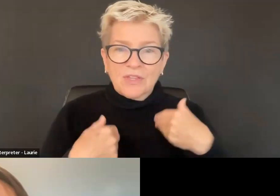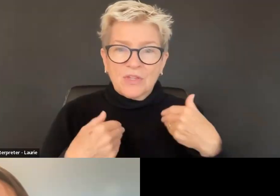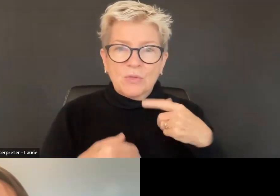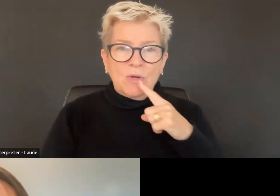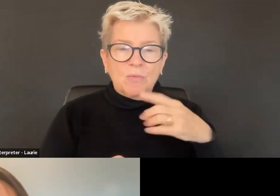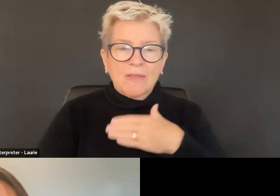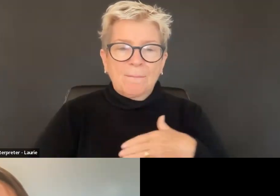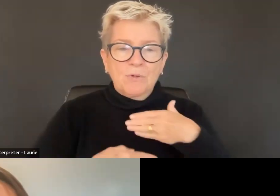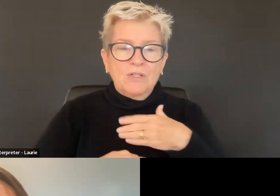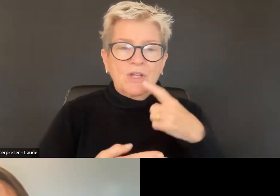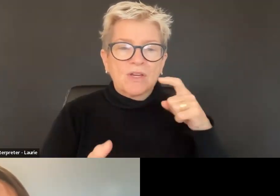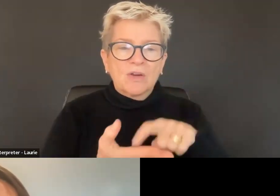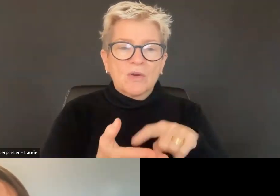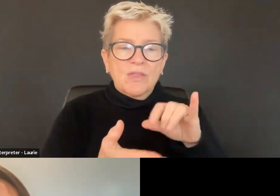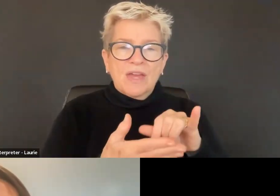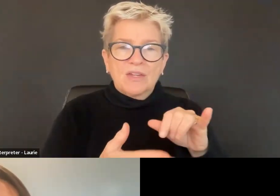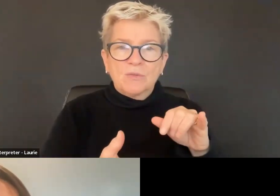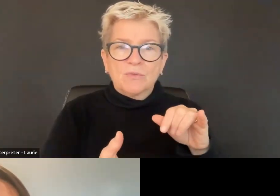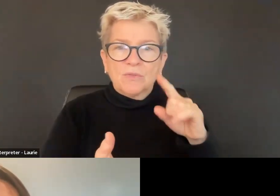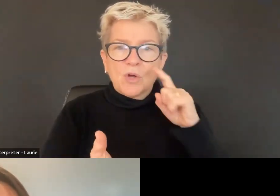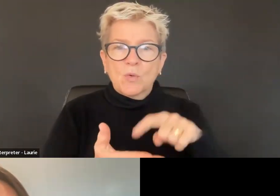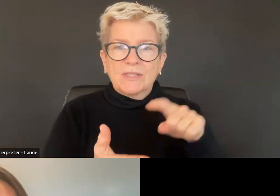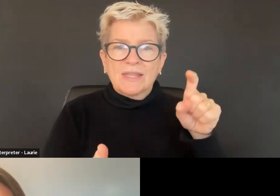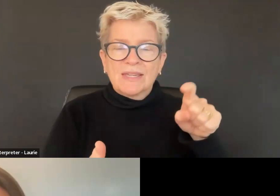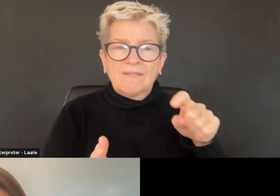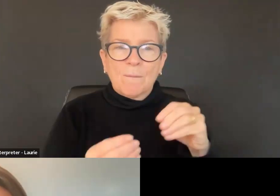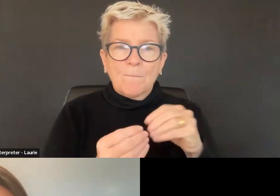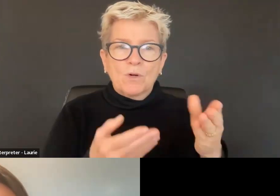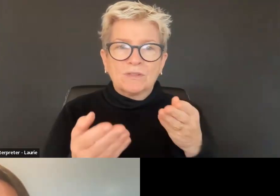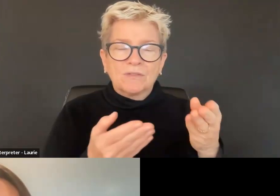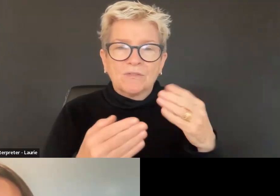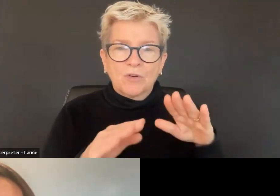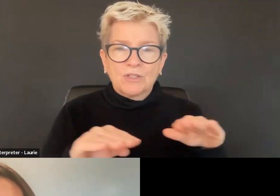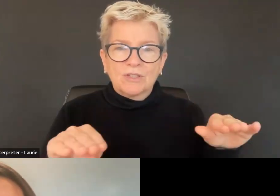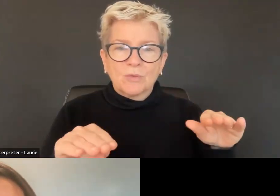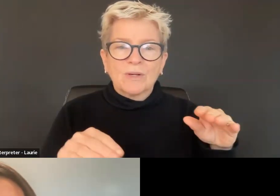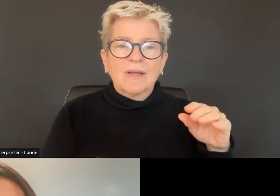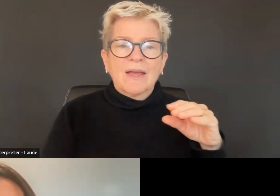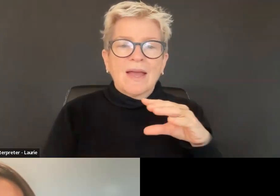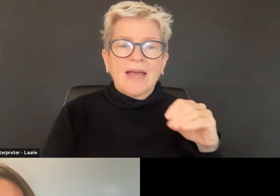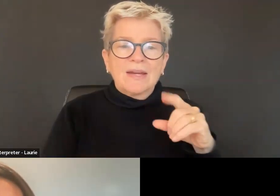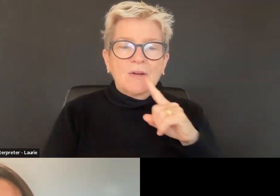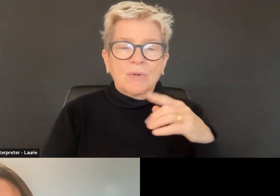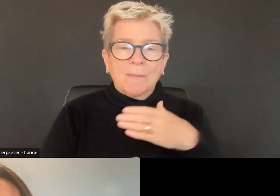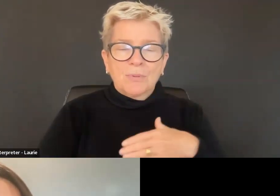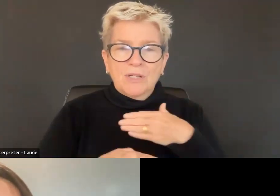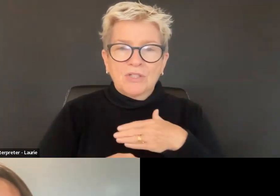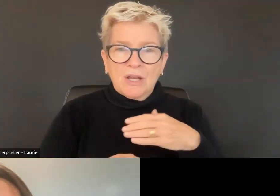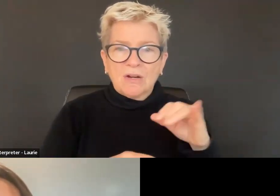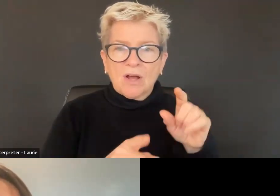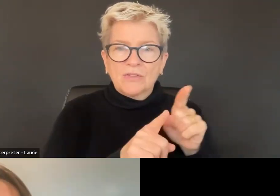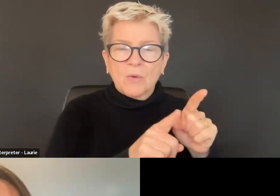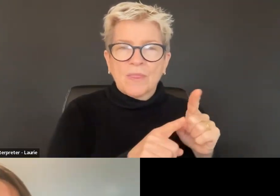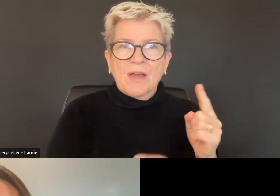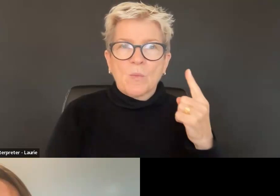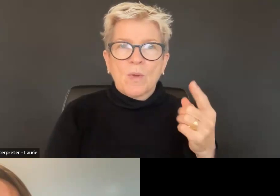have noted the need for more services and supports for children, and I appreciate too that one of